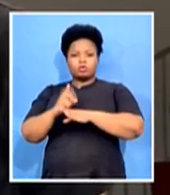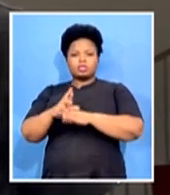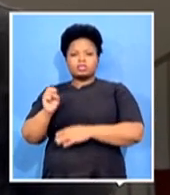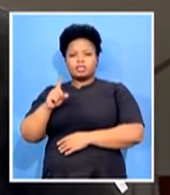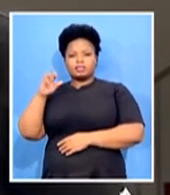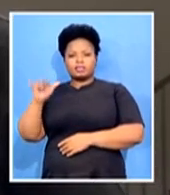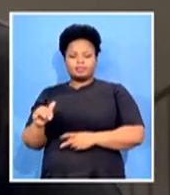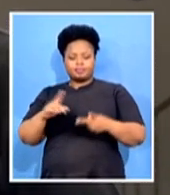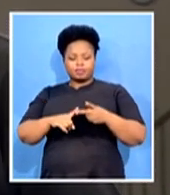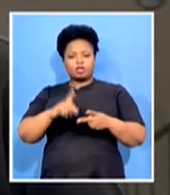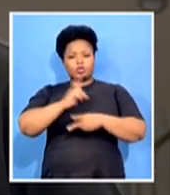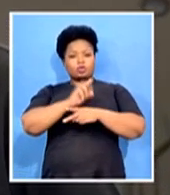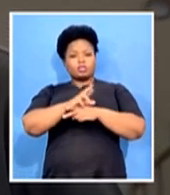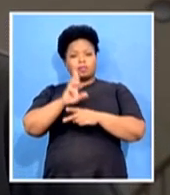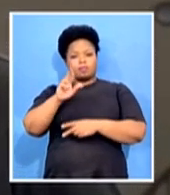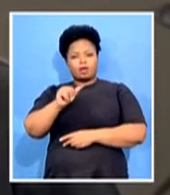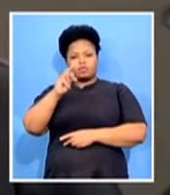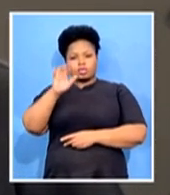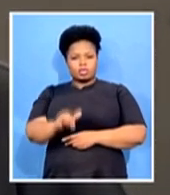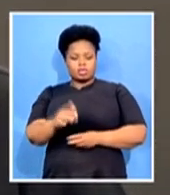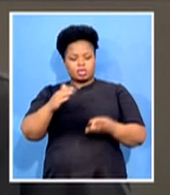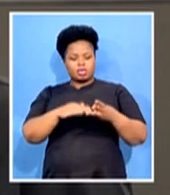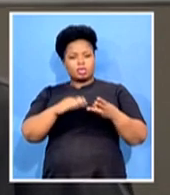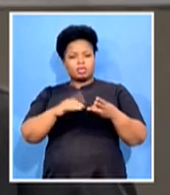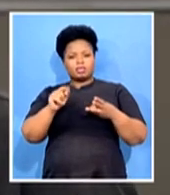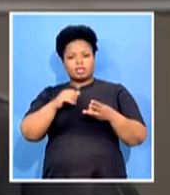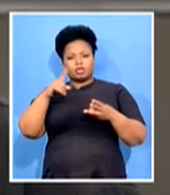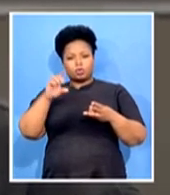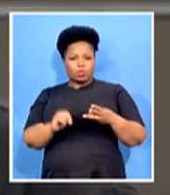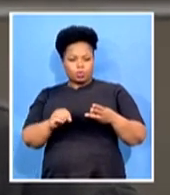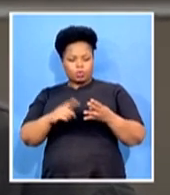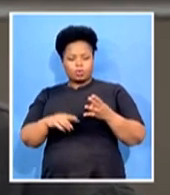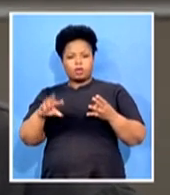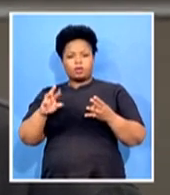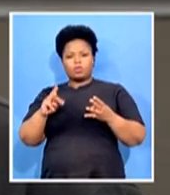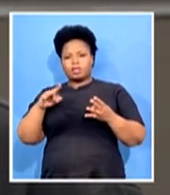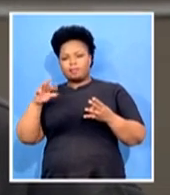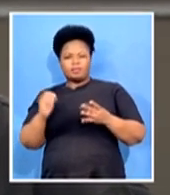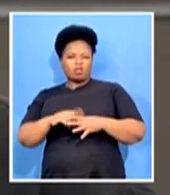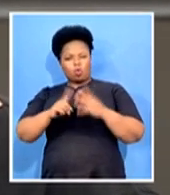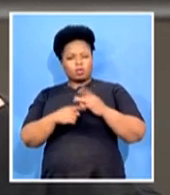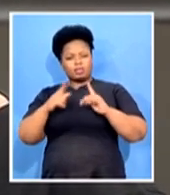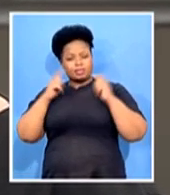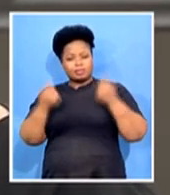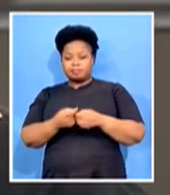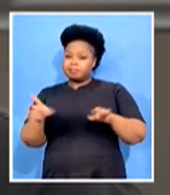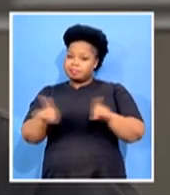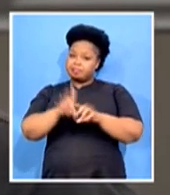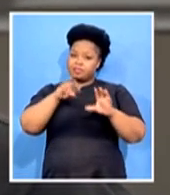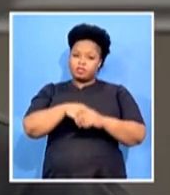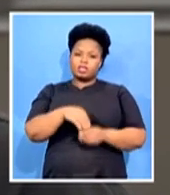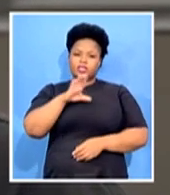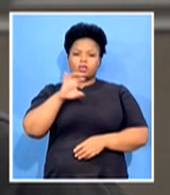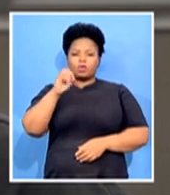well as Dr. Tendom Papele, Mr. William Malabati, the whole team here, including our CEO, Ms. Gladys Bagoshi, has put in a lot of time, a lot of after-hours